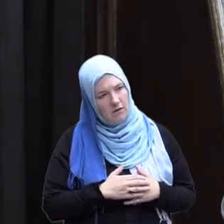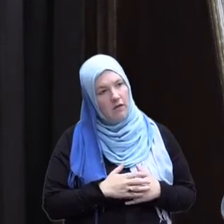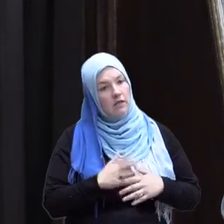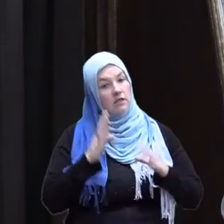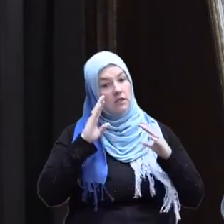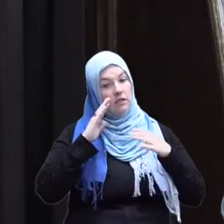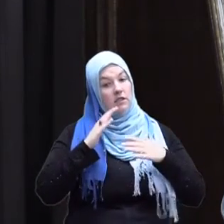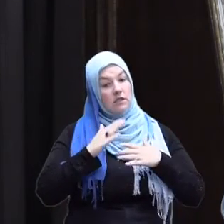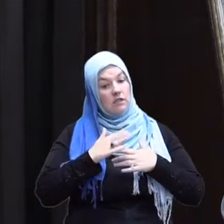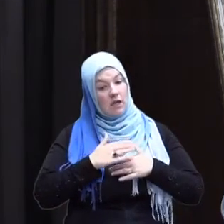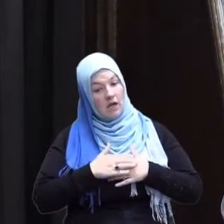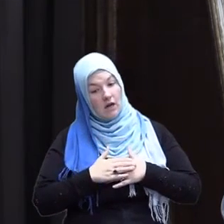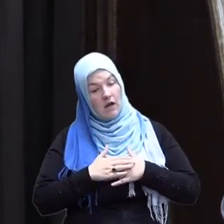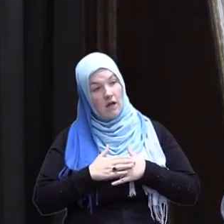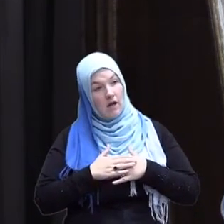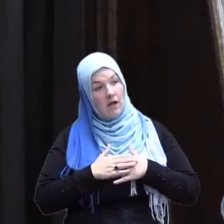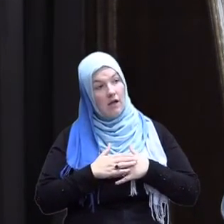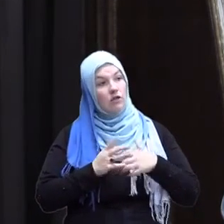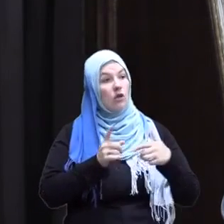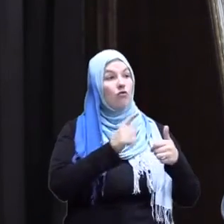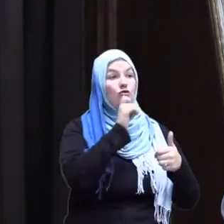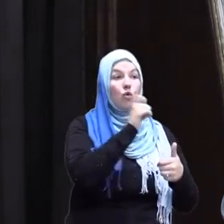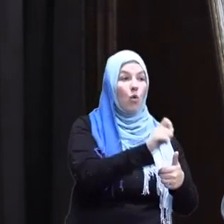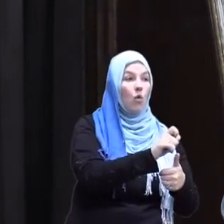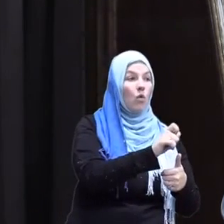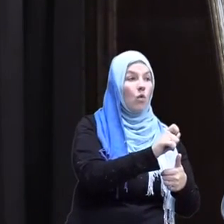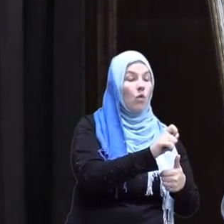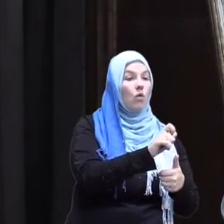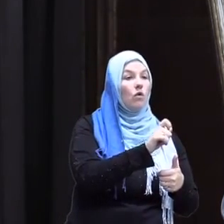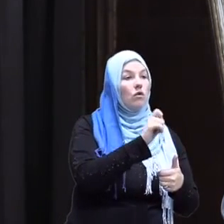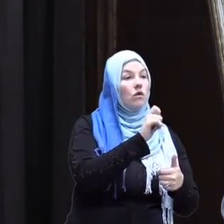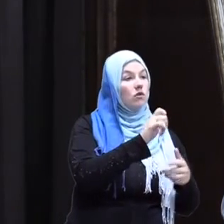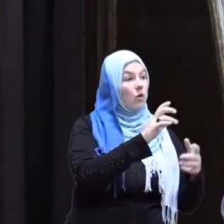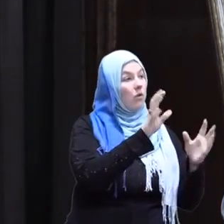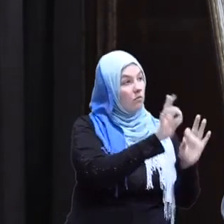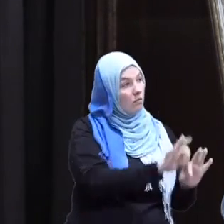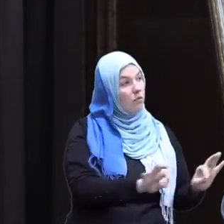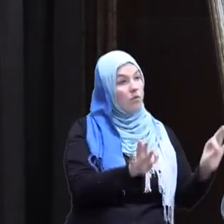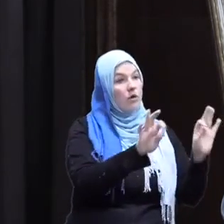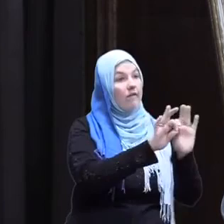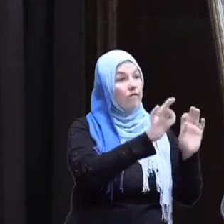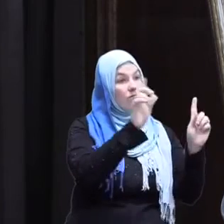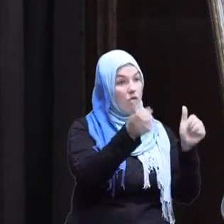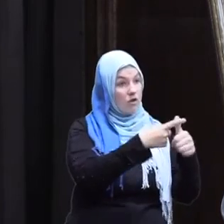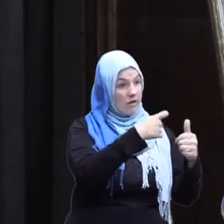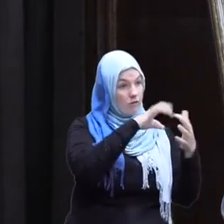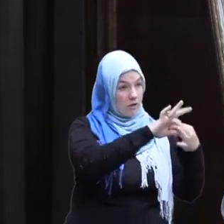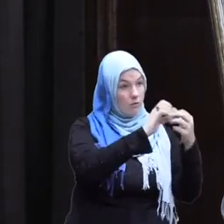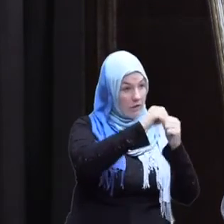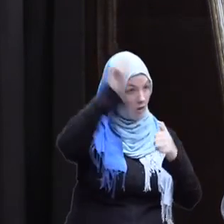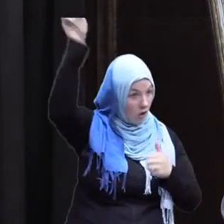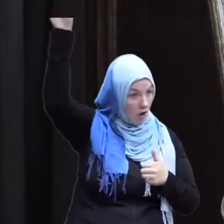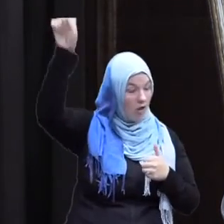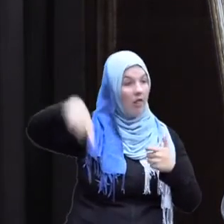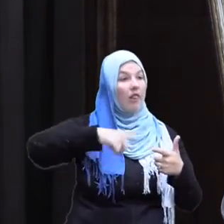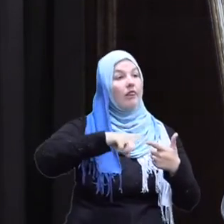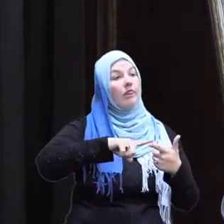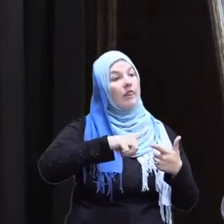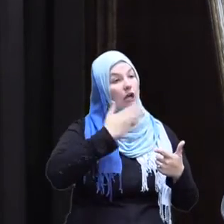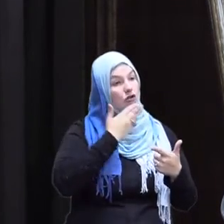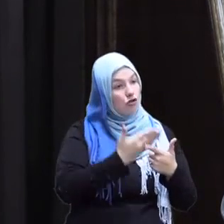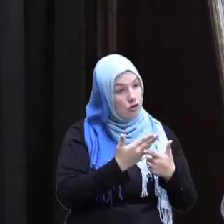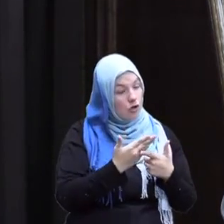The salah came after all of your relationships. First with Allah, then with people.